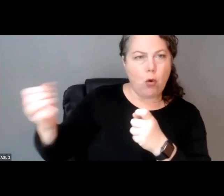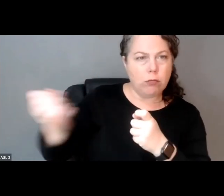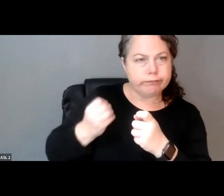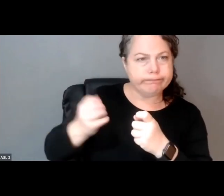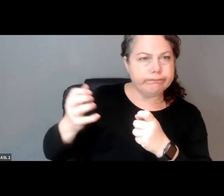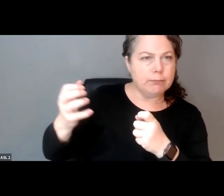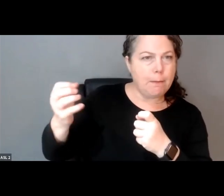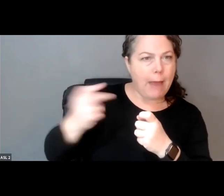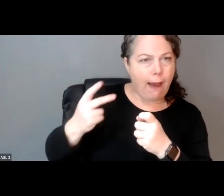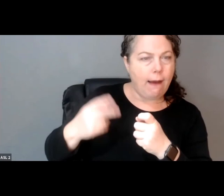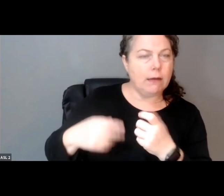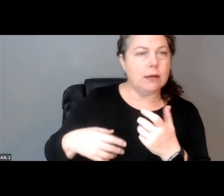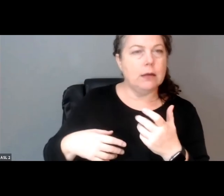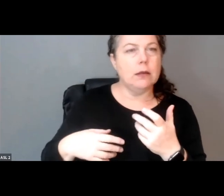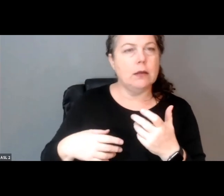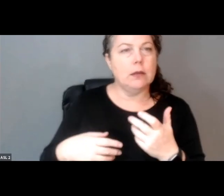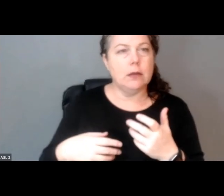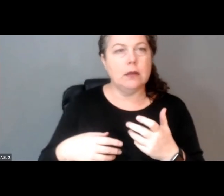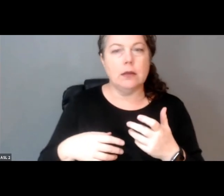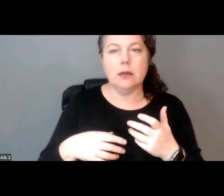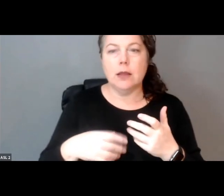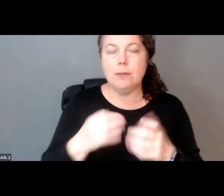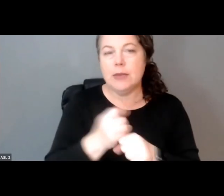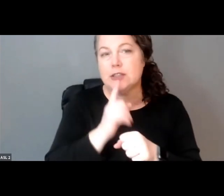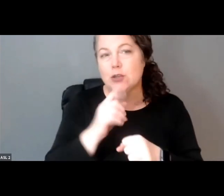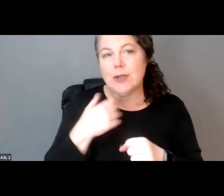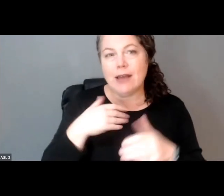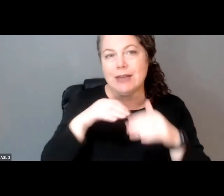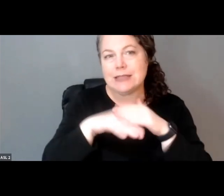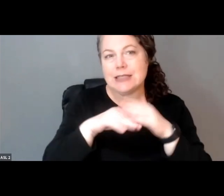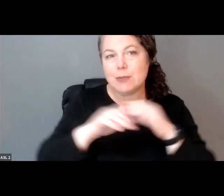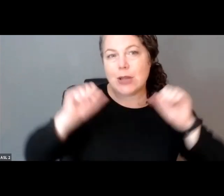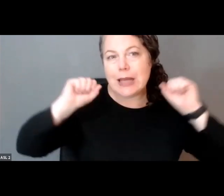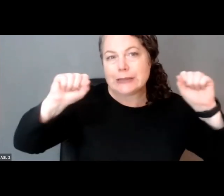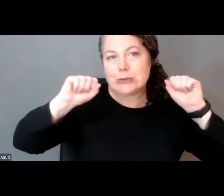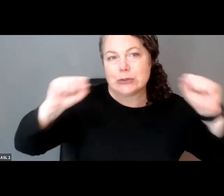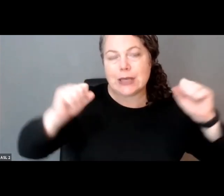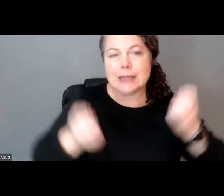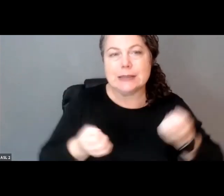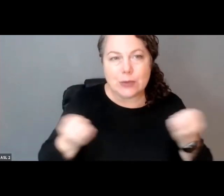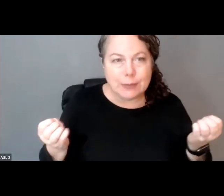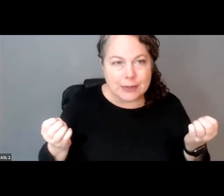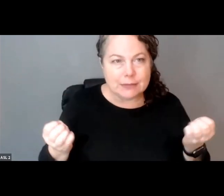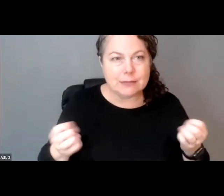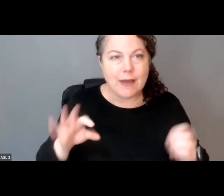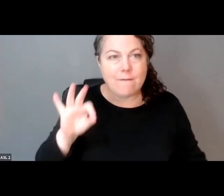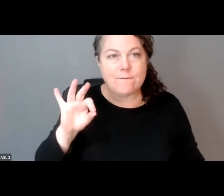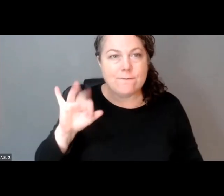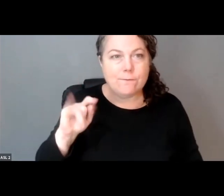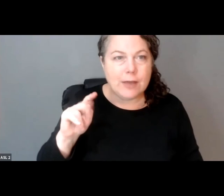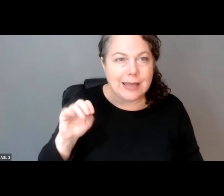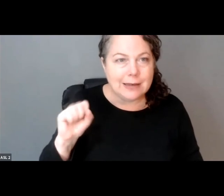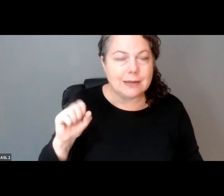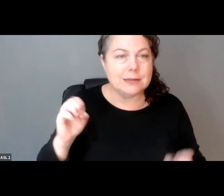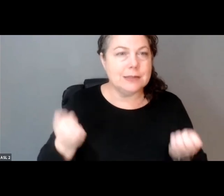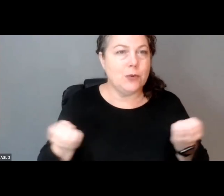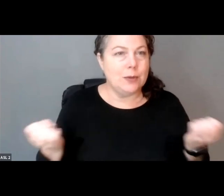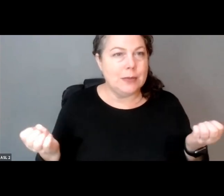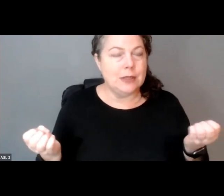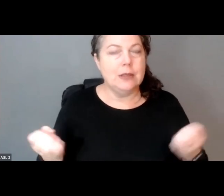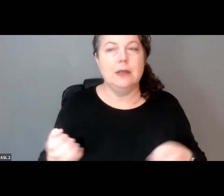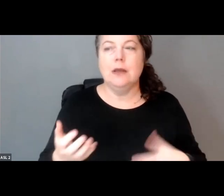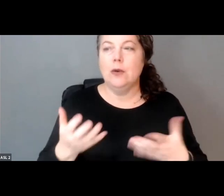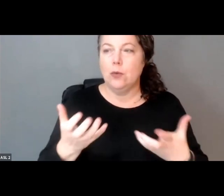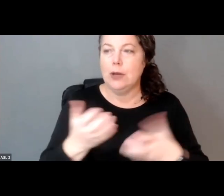of exercise and fitness equipment. So we certainly want to make sure that our friends and family and community